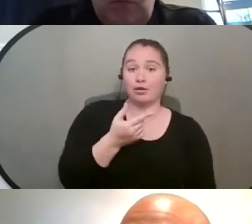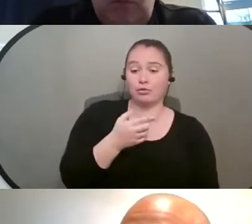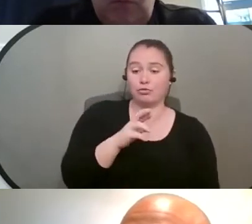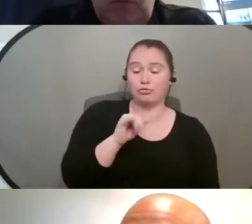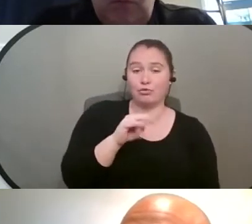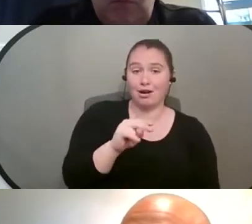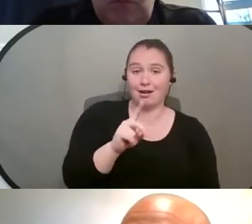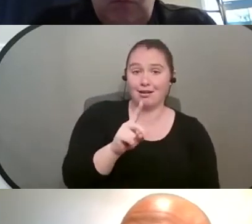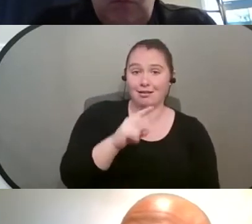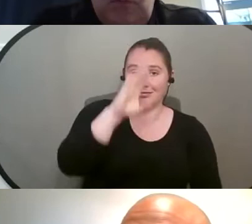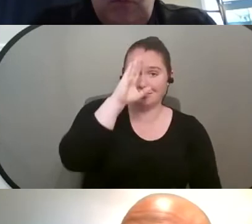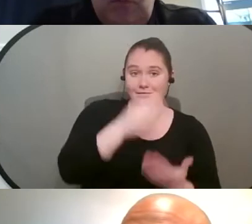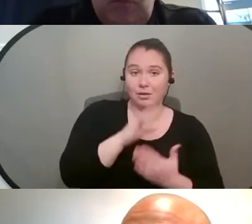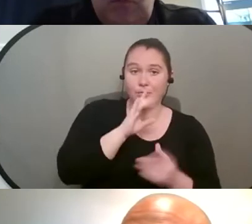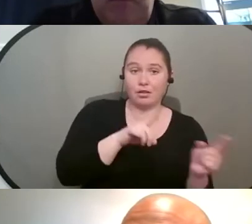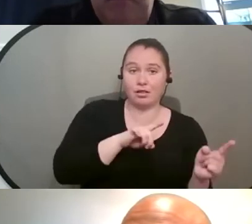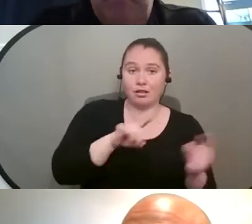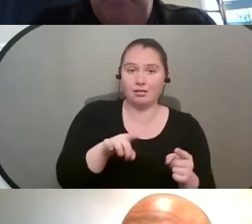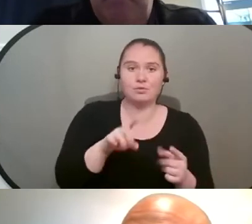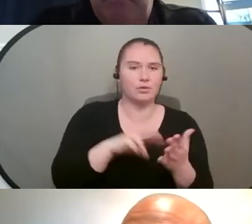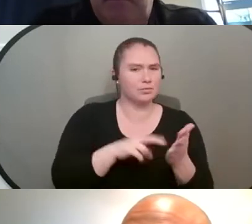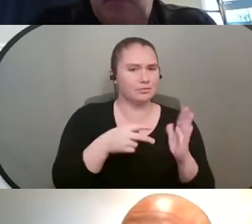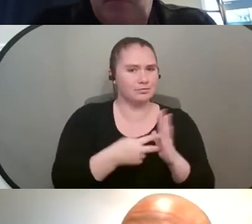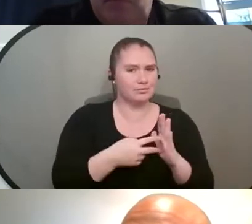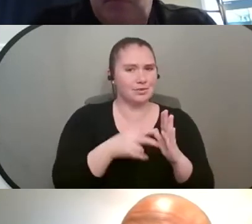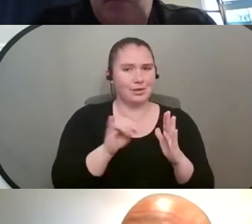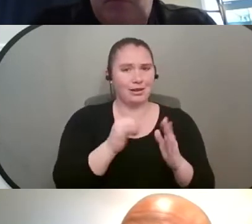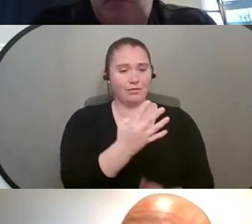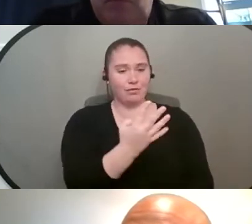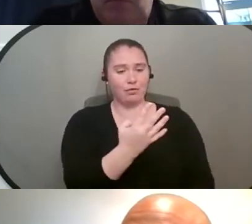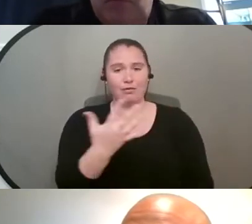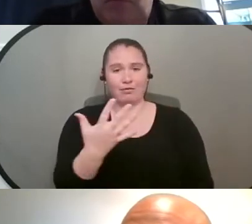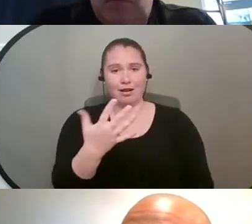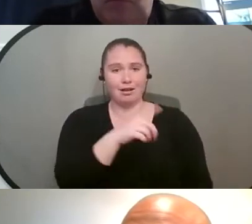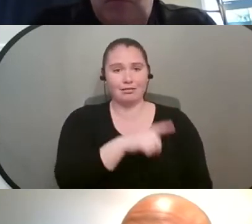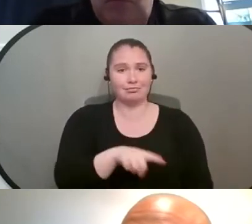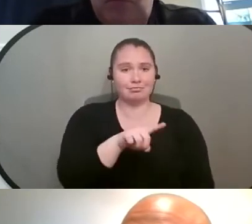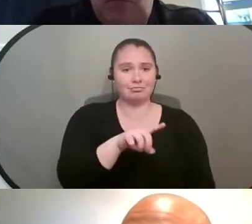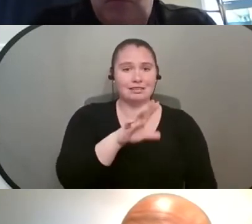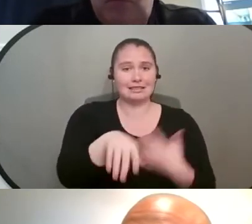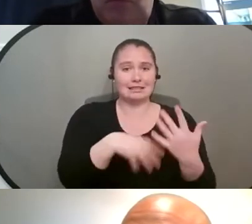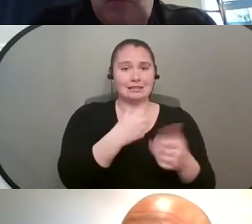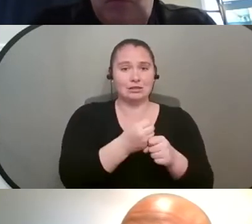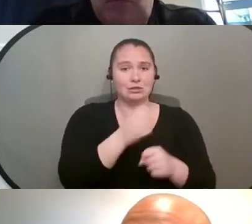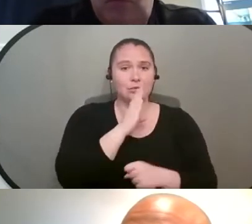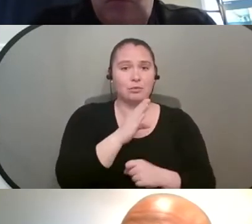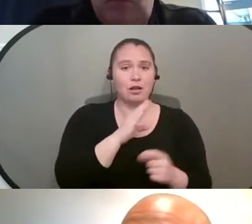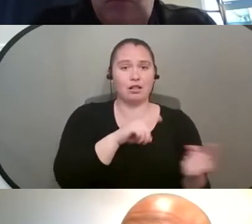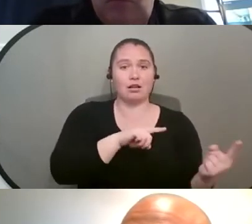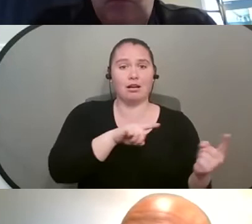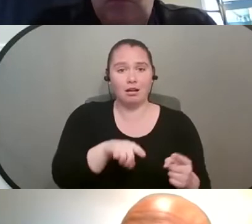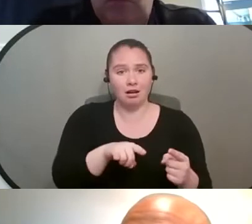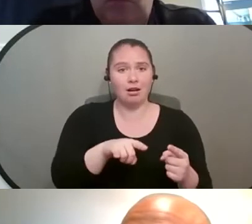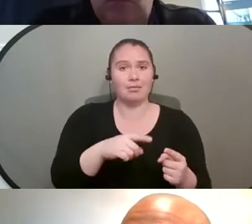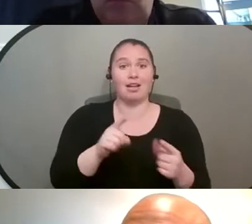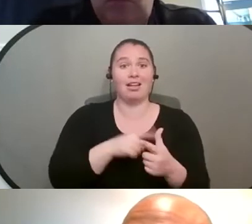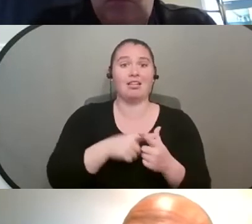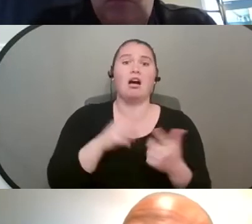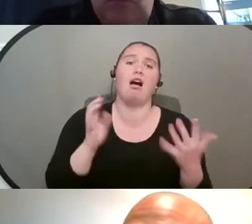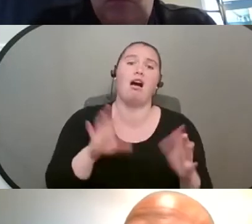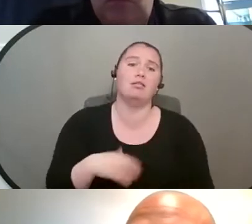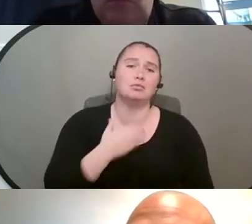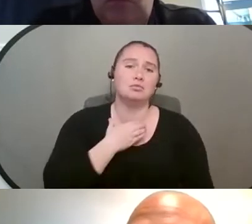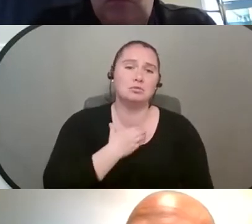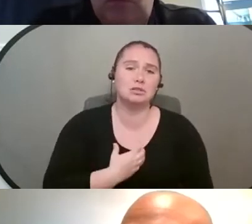they going to start to get to in 4 or 5 years, are we going to be having the same conversation, wishing that we would have kept Alta Vista open?